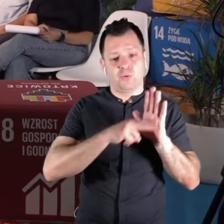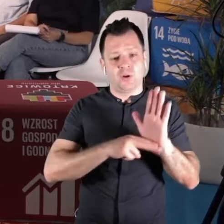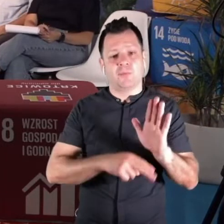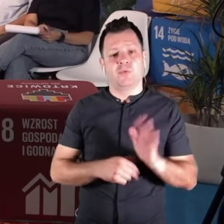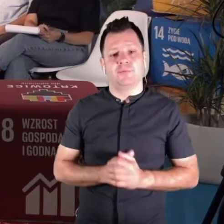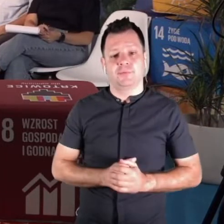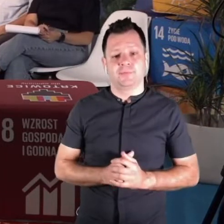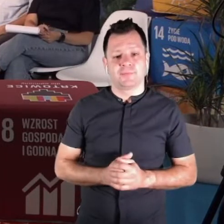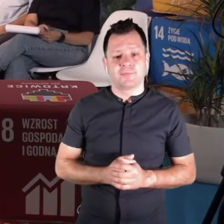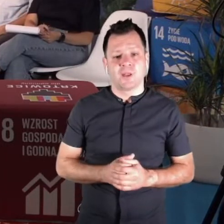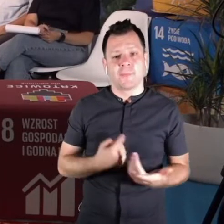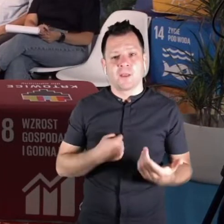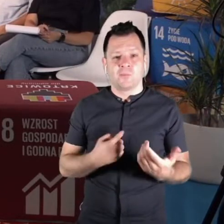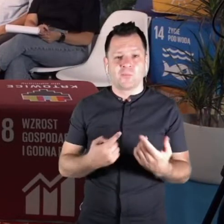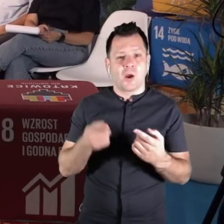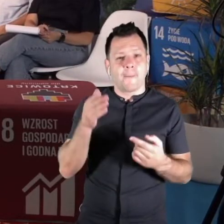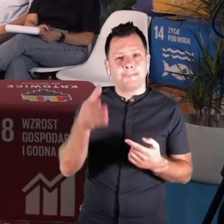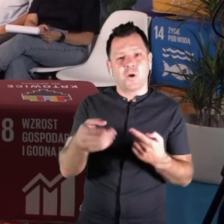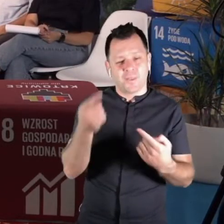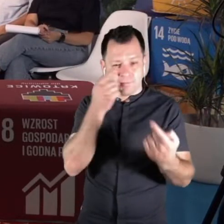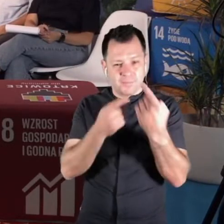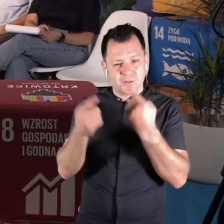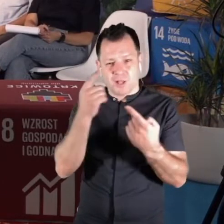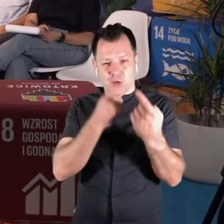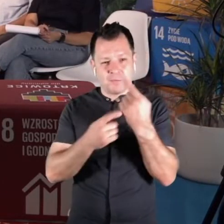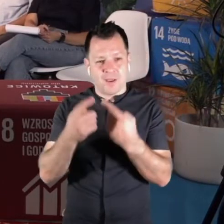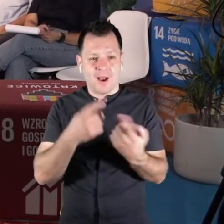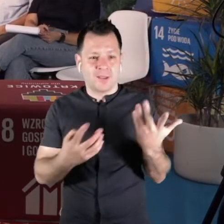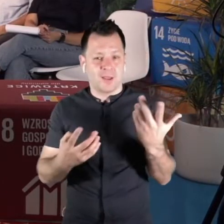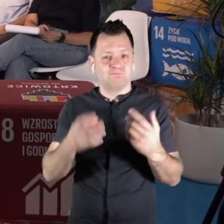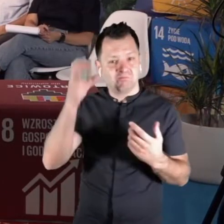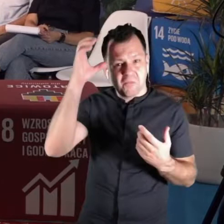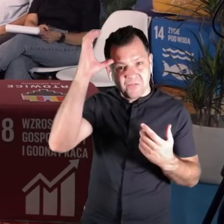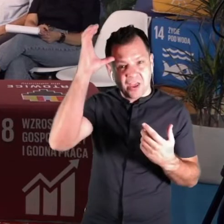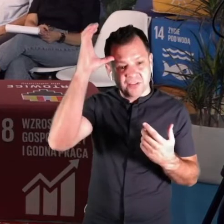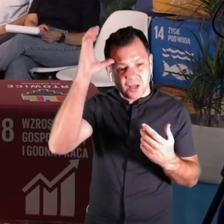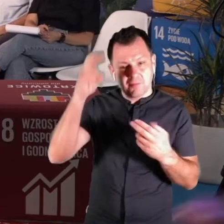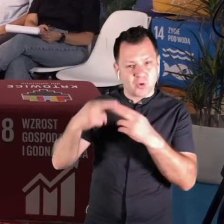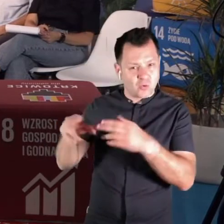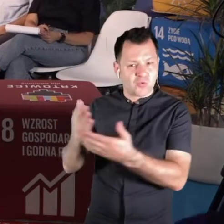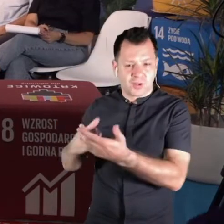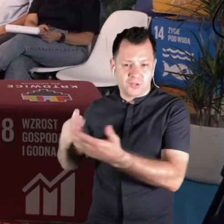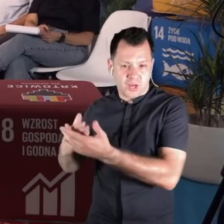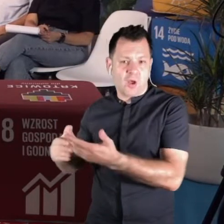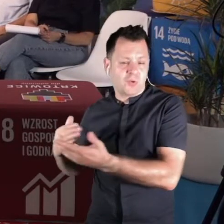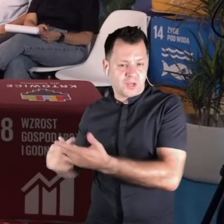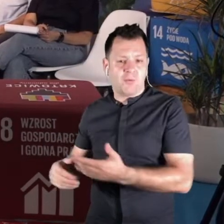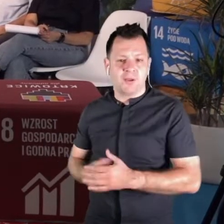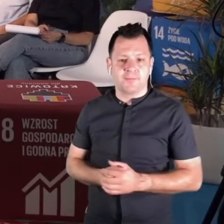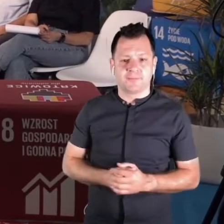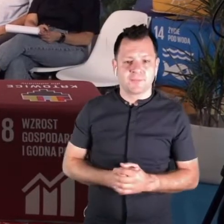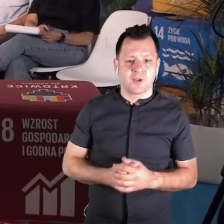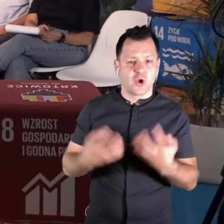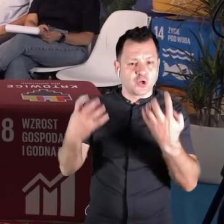that we know that we had to get things done not only basing on our local government knowledge and